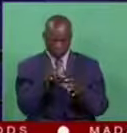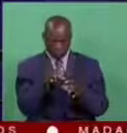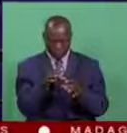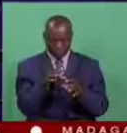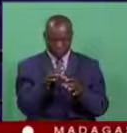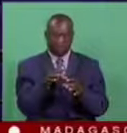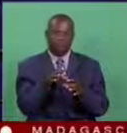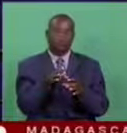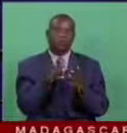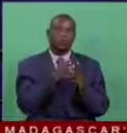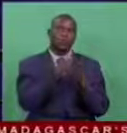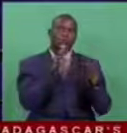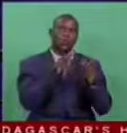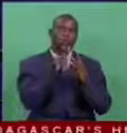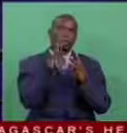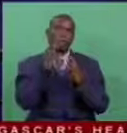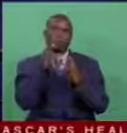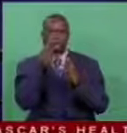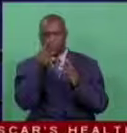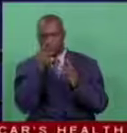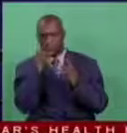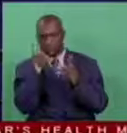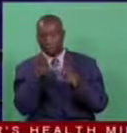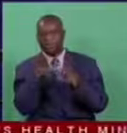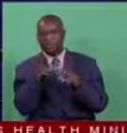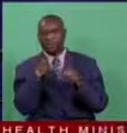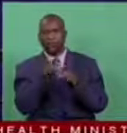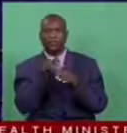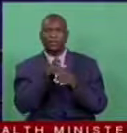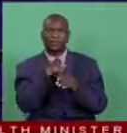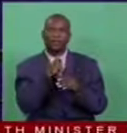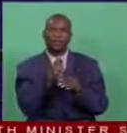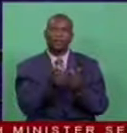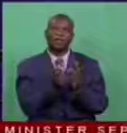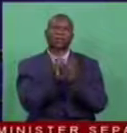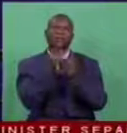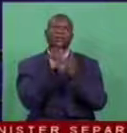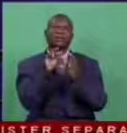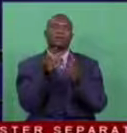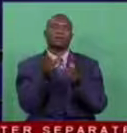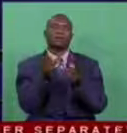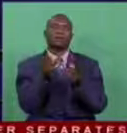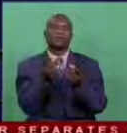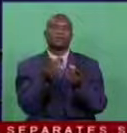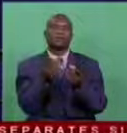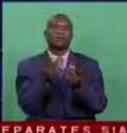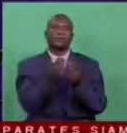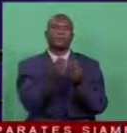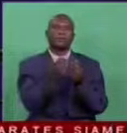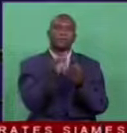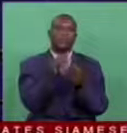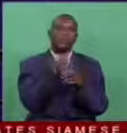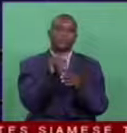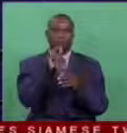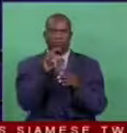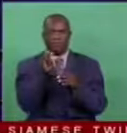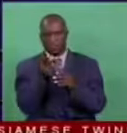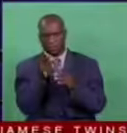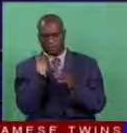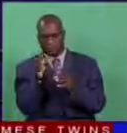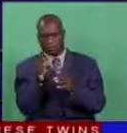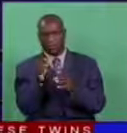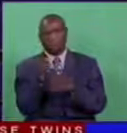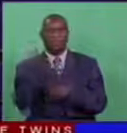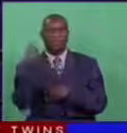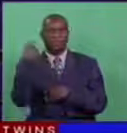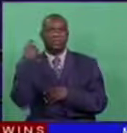conflict that happens within workplaces. It is about peace. Conflicts do happen within schools. Recently we had the